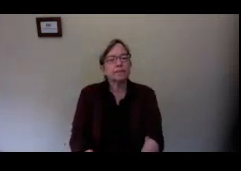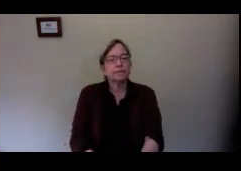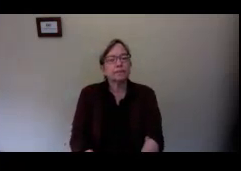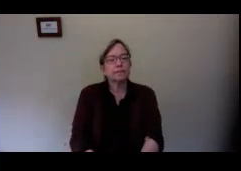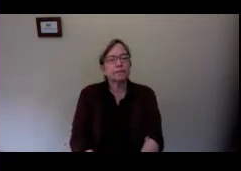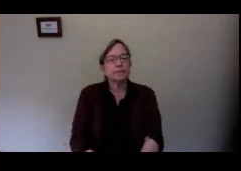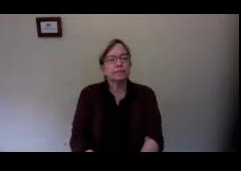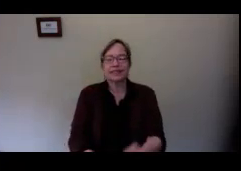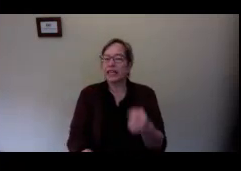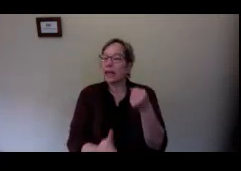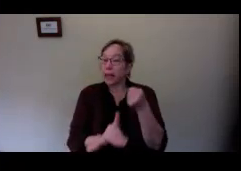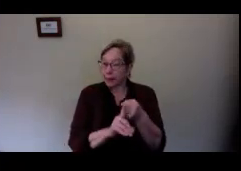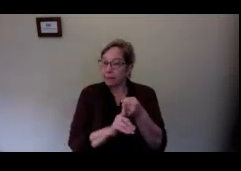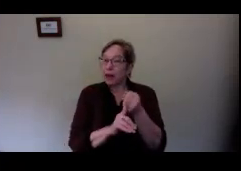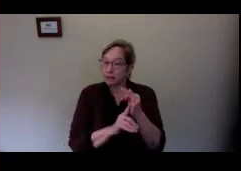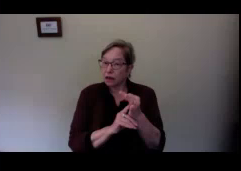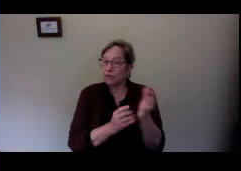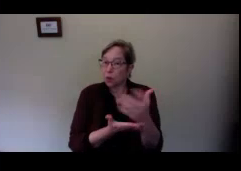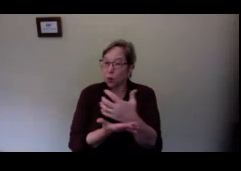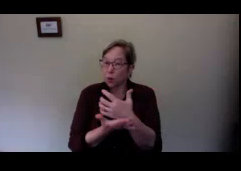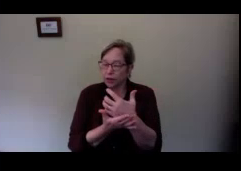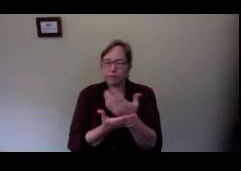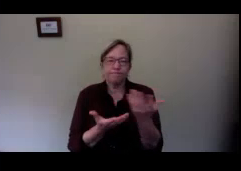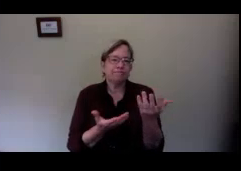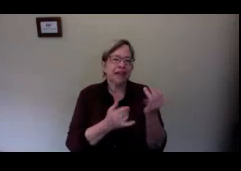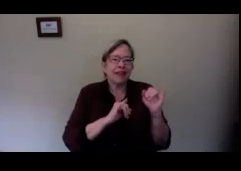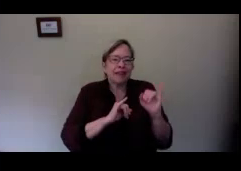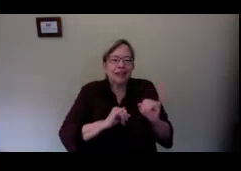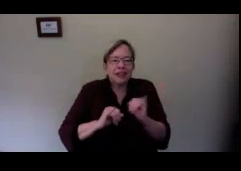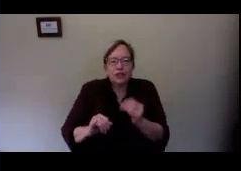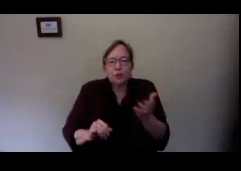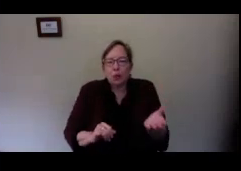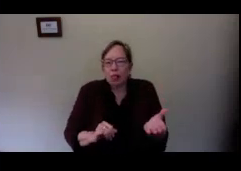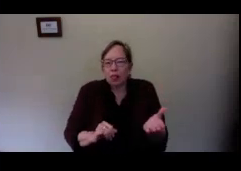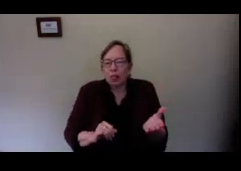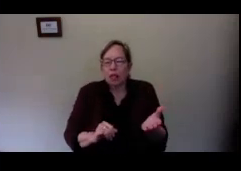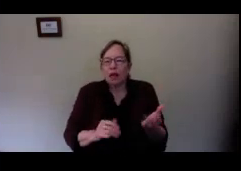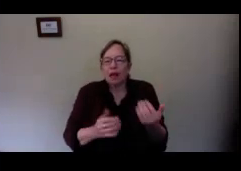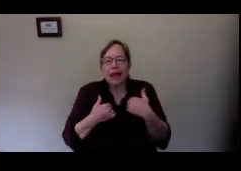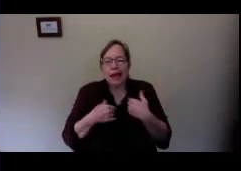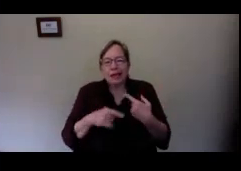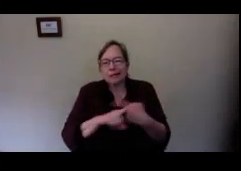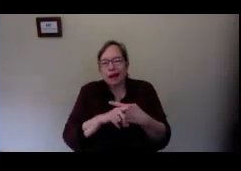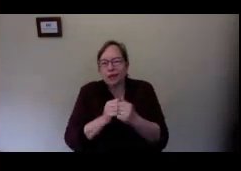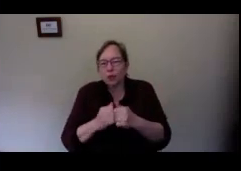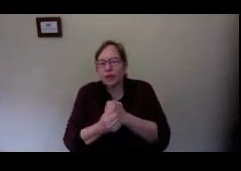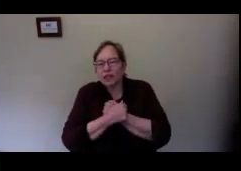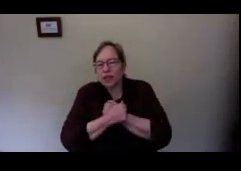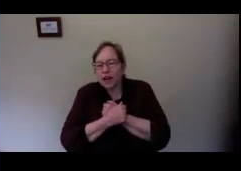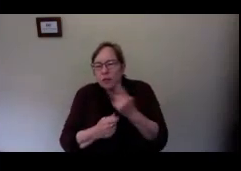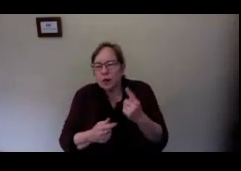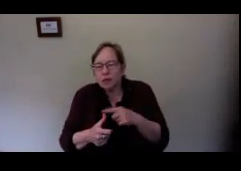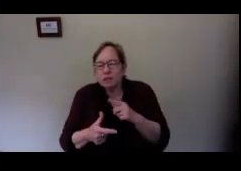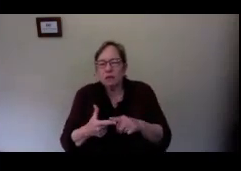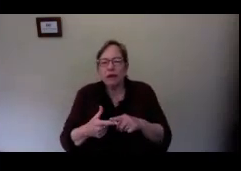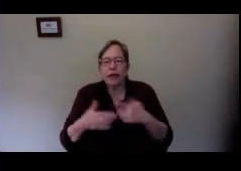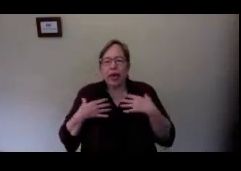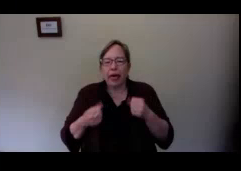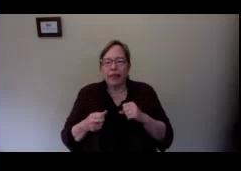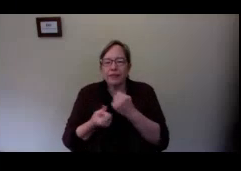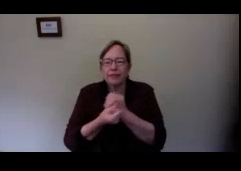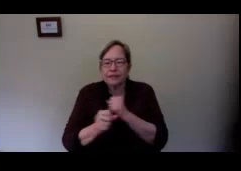The impacts of hoarding. The individual has conflict with loved ones, health and safety risk,